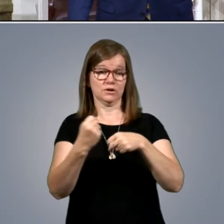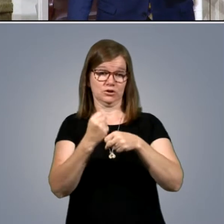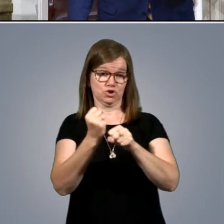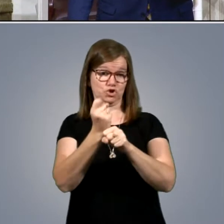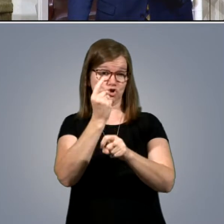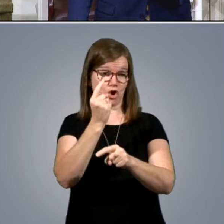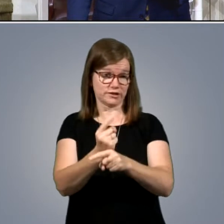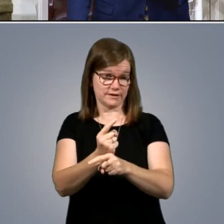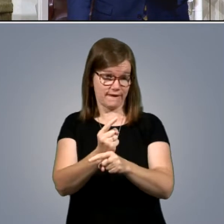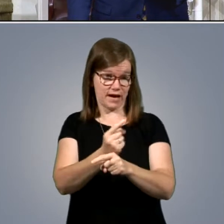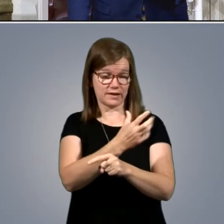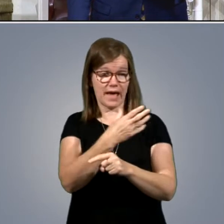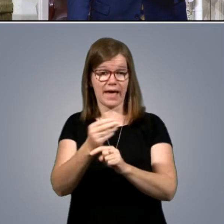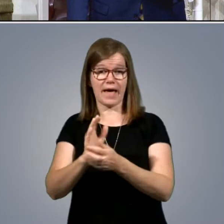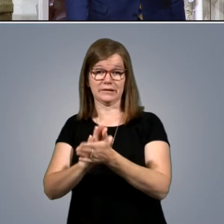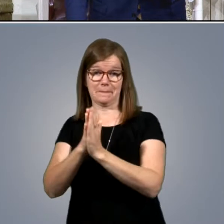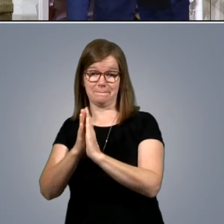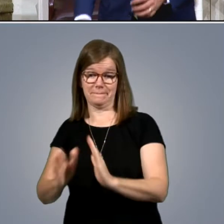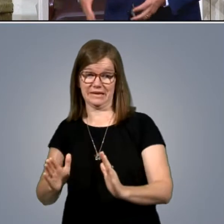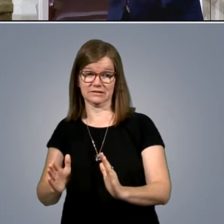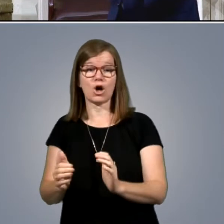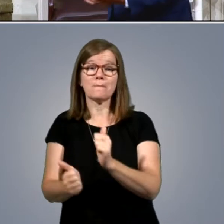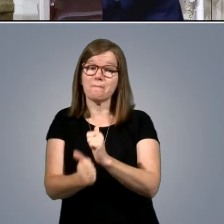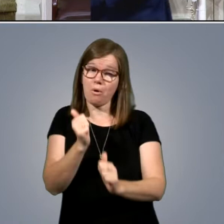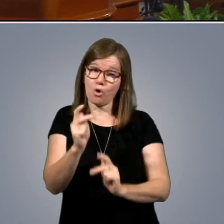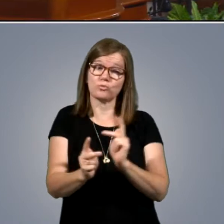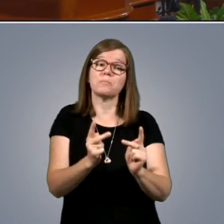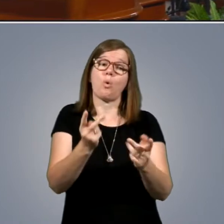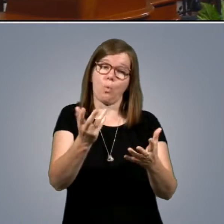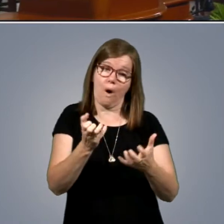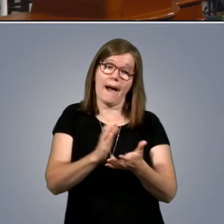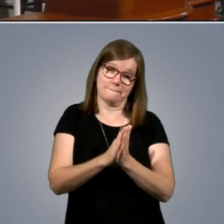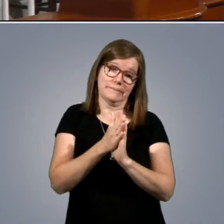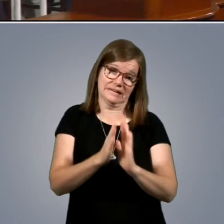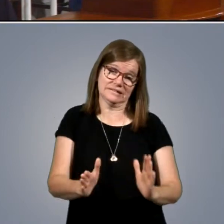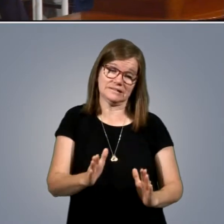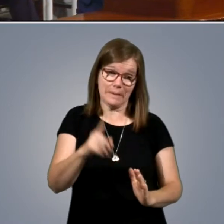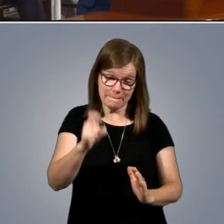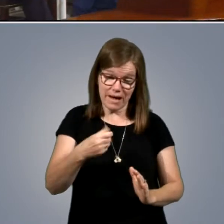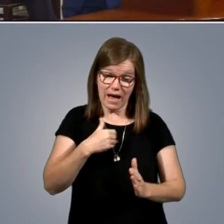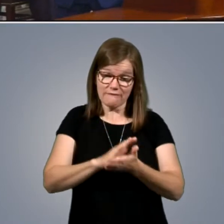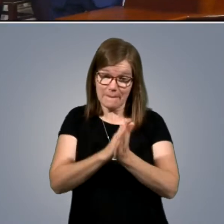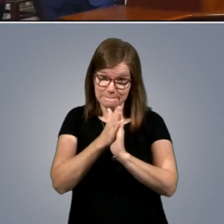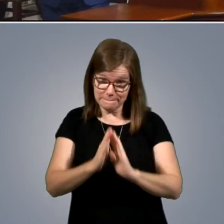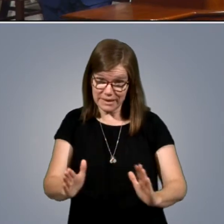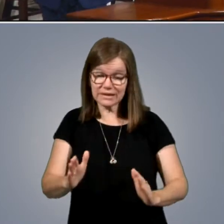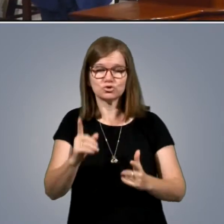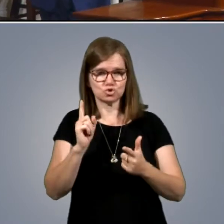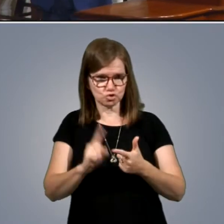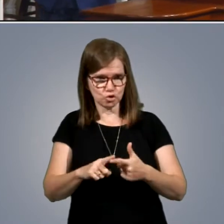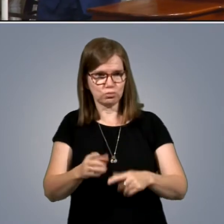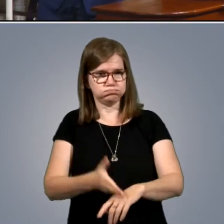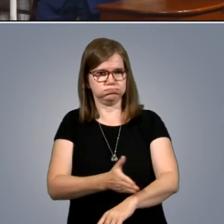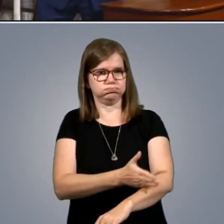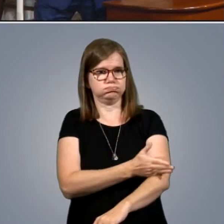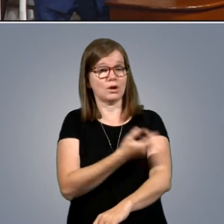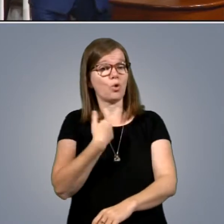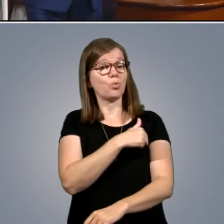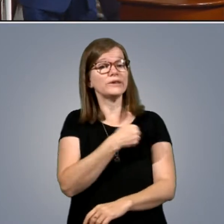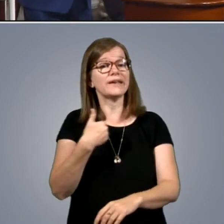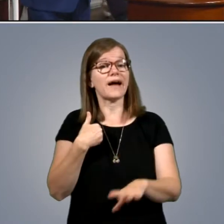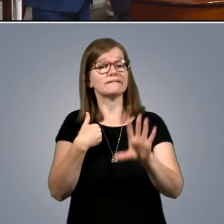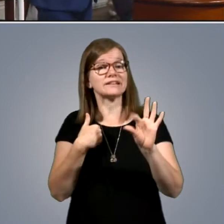Most everybody wants peace. You've got to have peace to have progress. Yes, my wife and I, we have nine children,